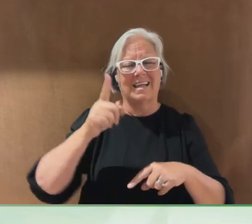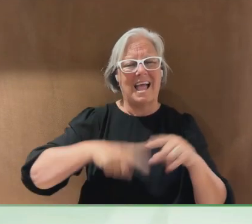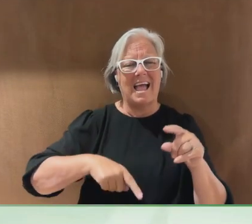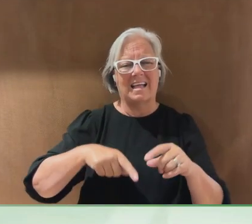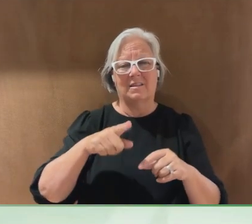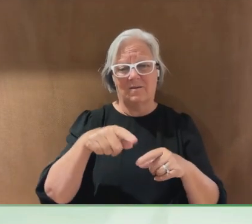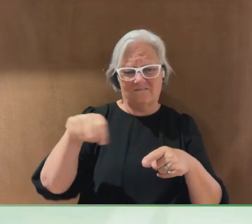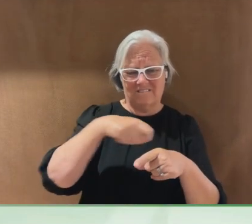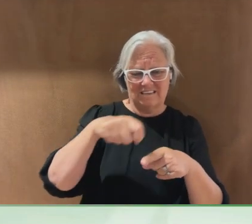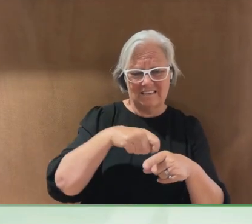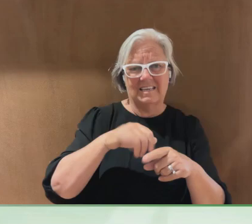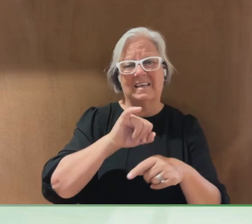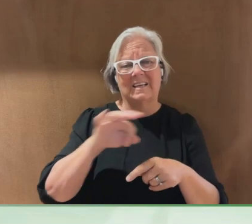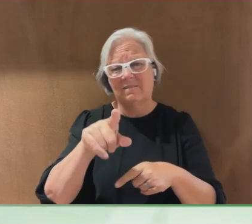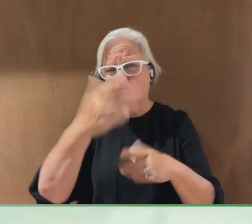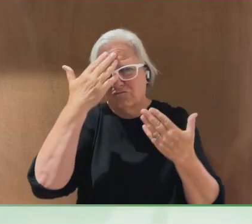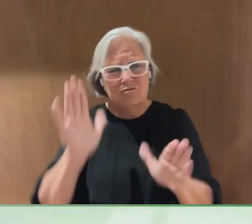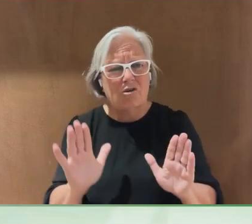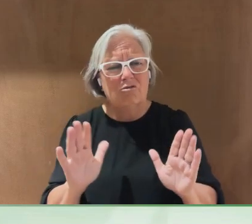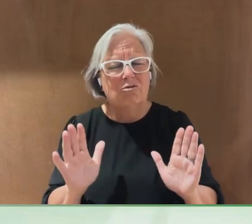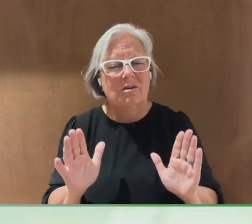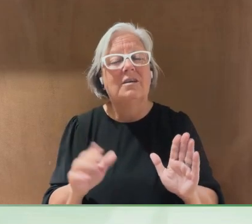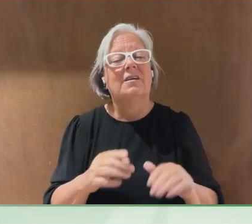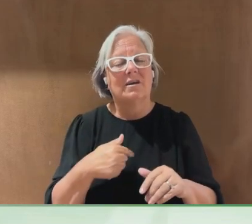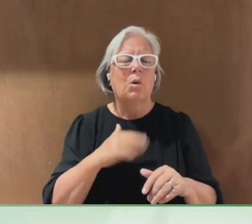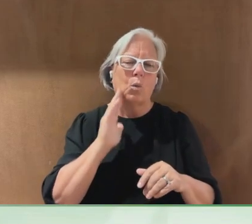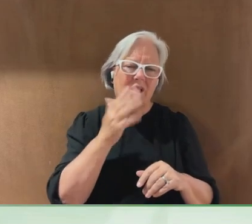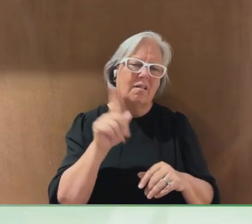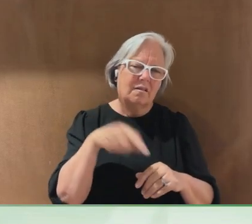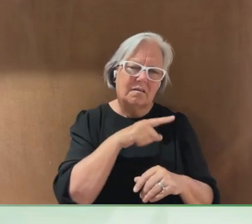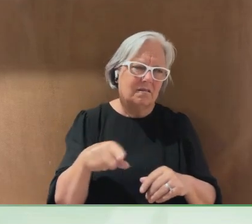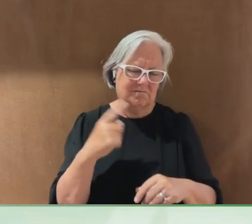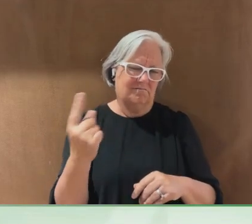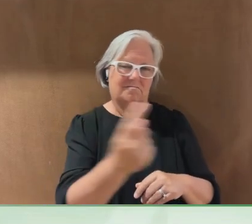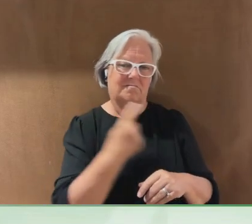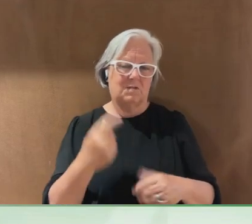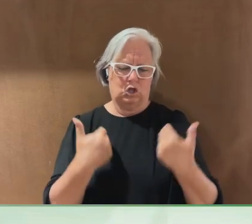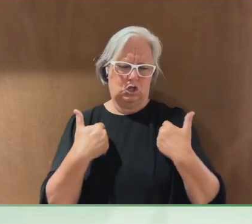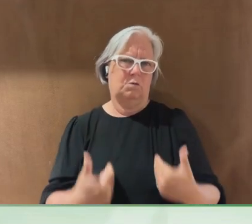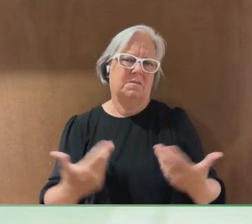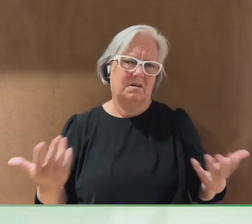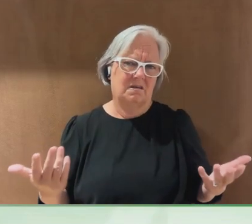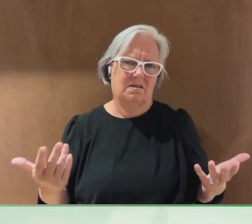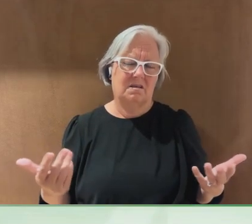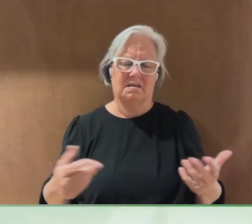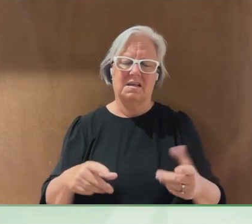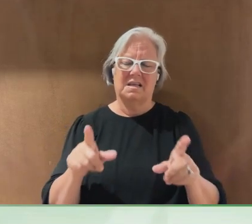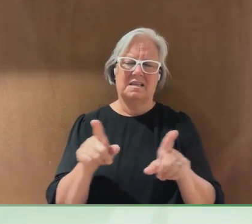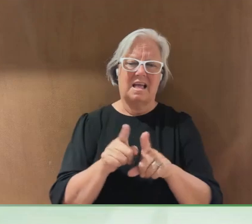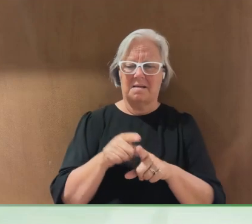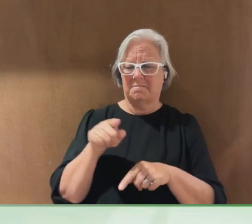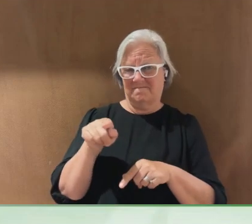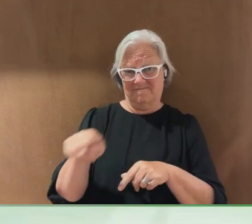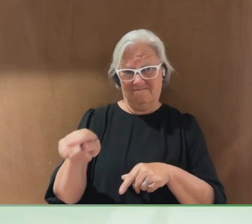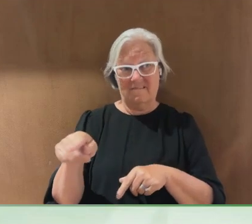So we need to understand that we're going to make a mistake because we are human, and the AI that we create is based off of humans. So we have to realize